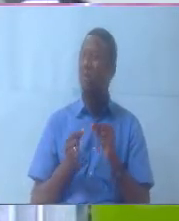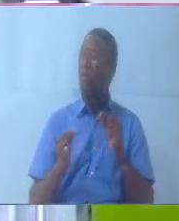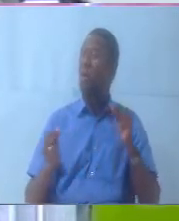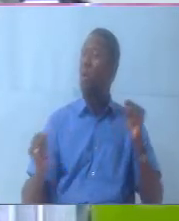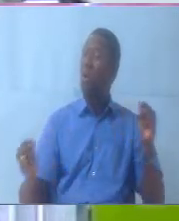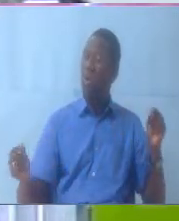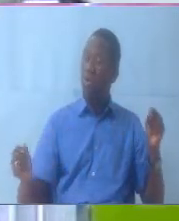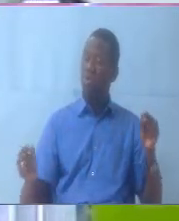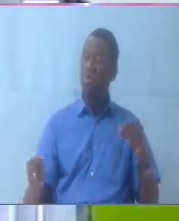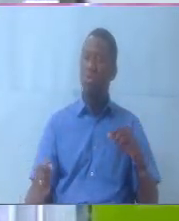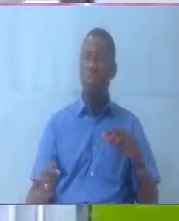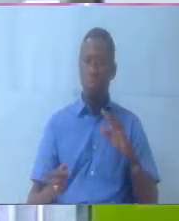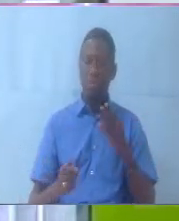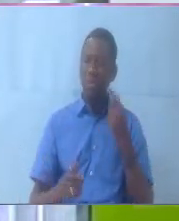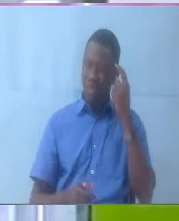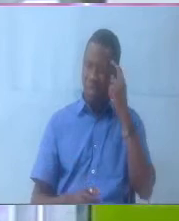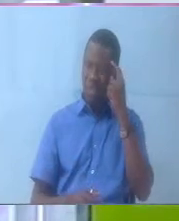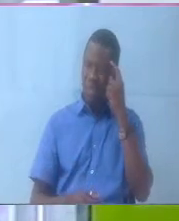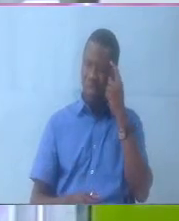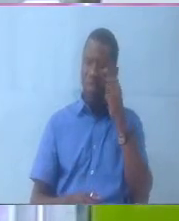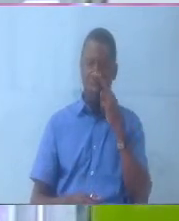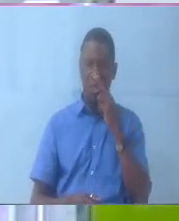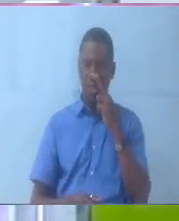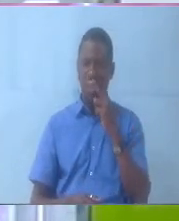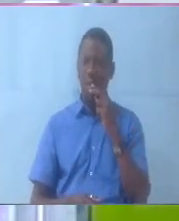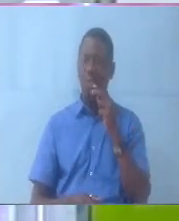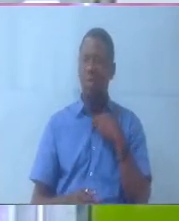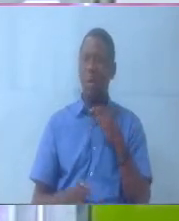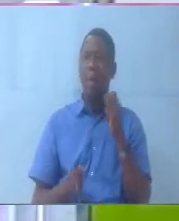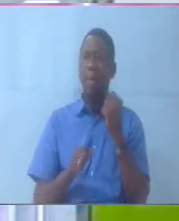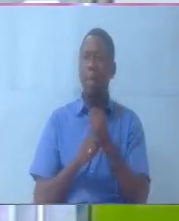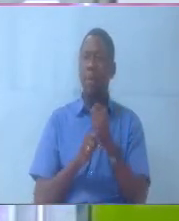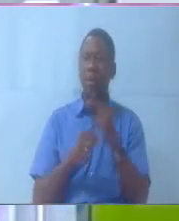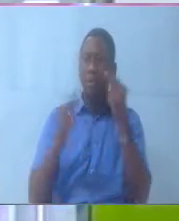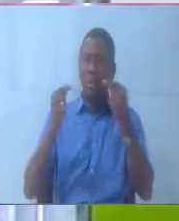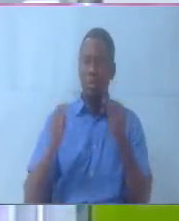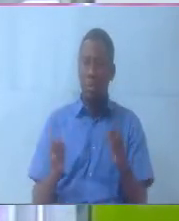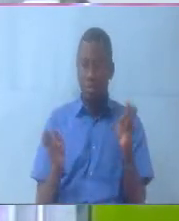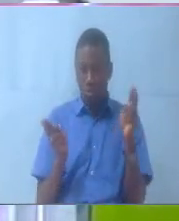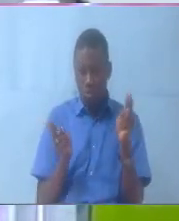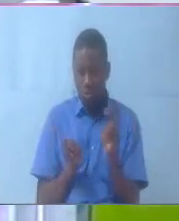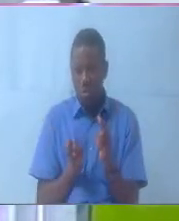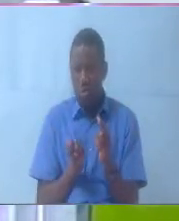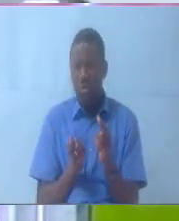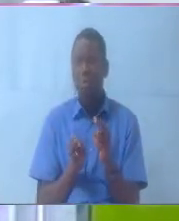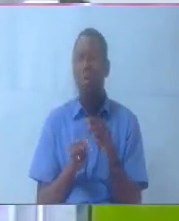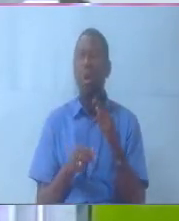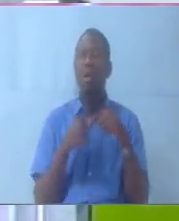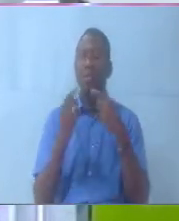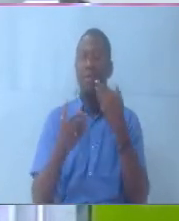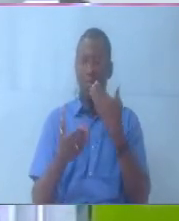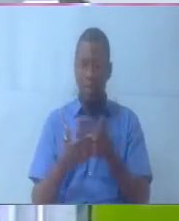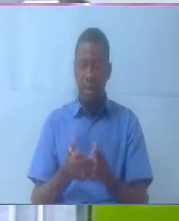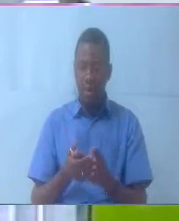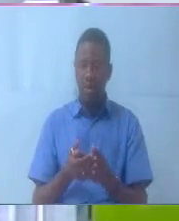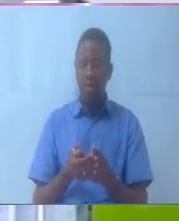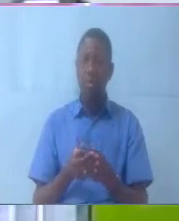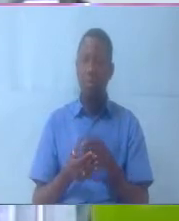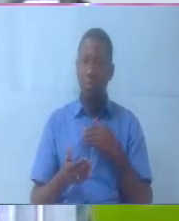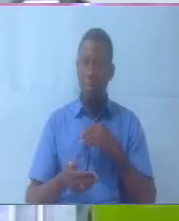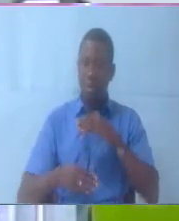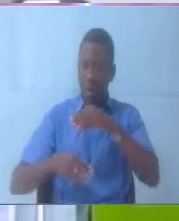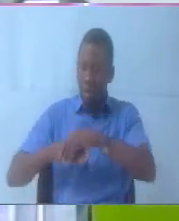it's possible to summarize, we can summarize. At the end of the day, we would exhibit your statement, your